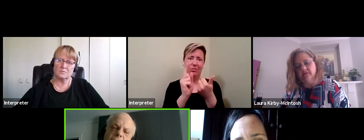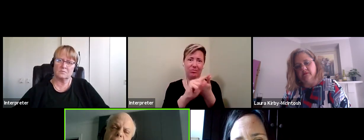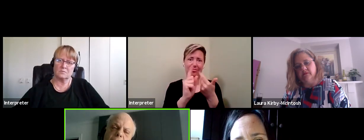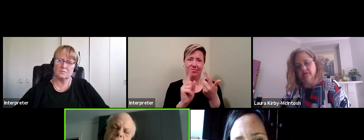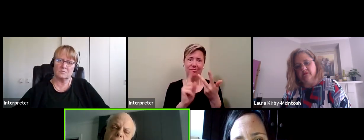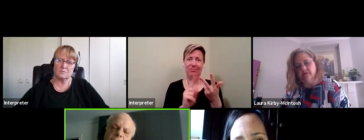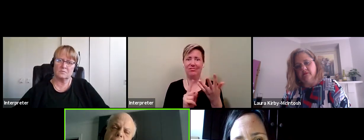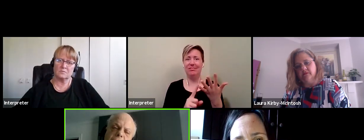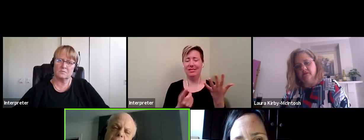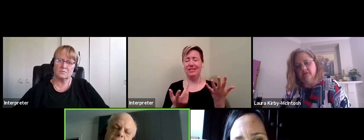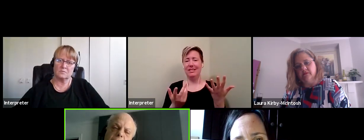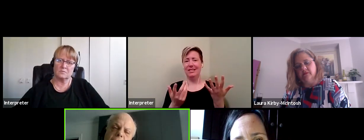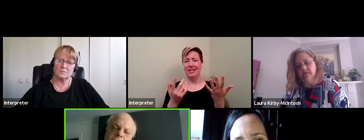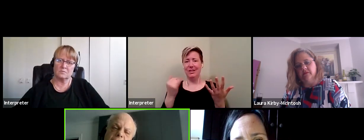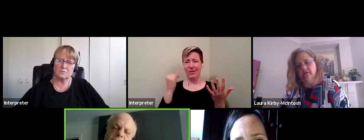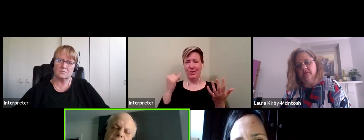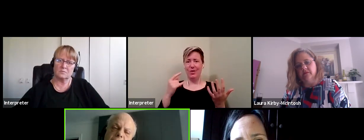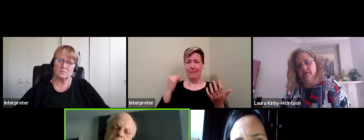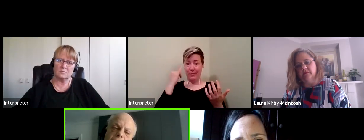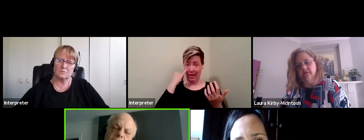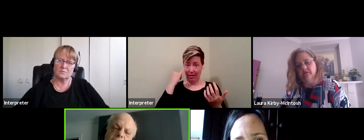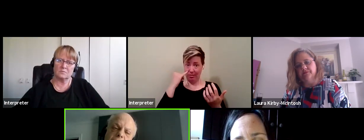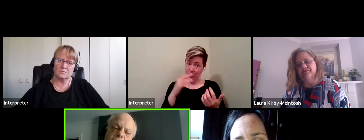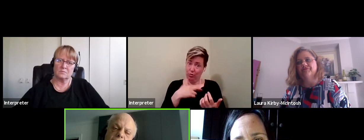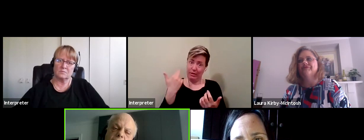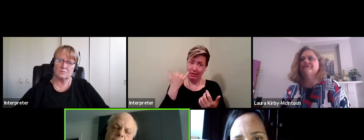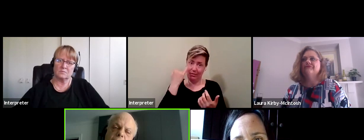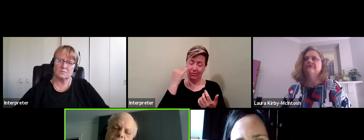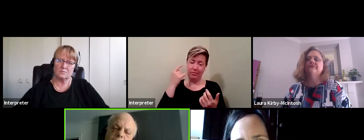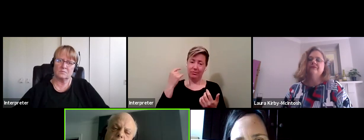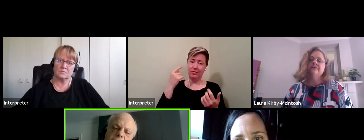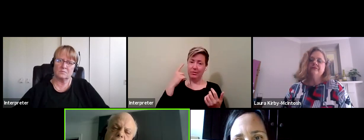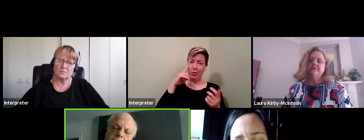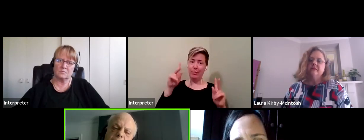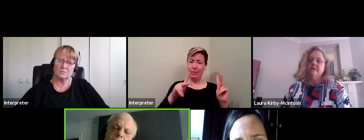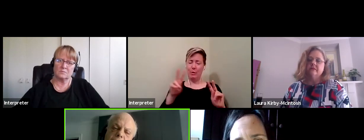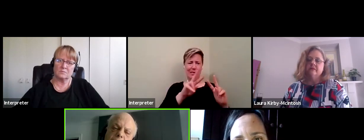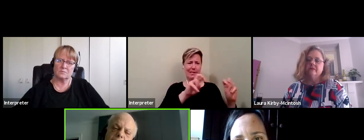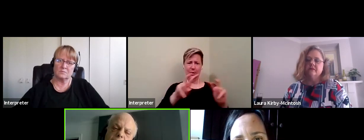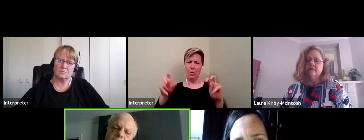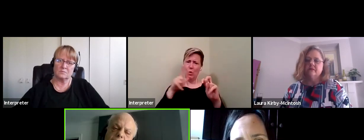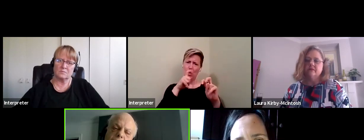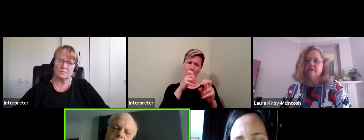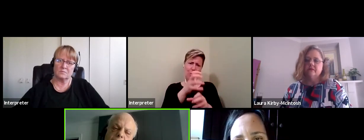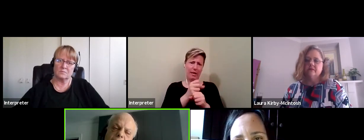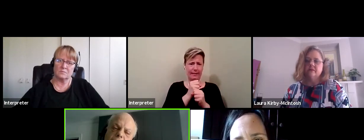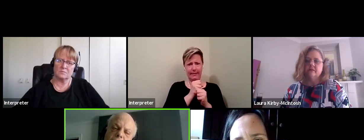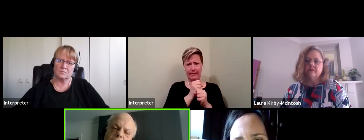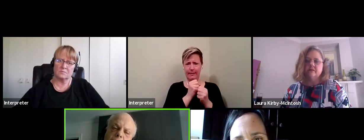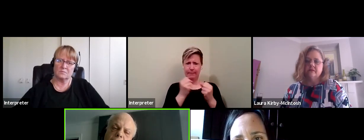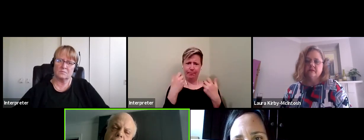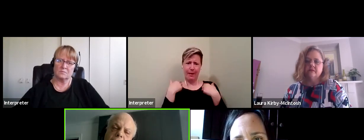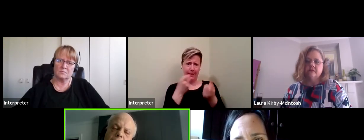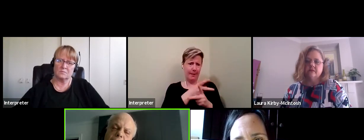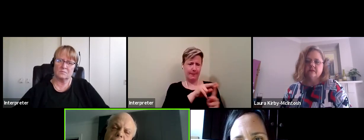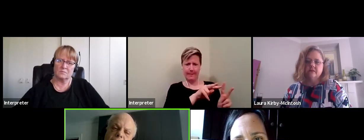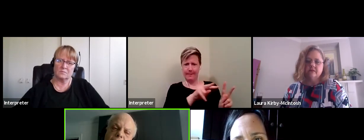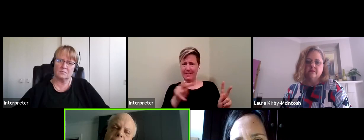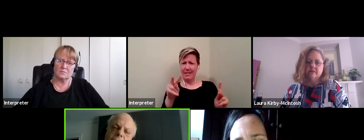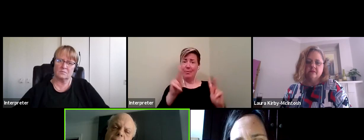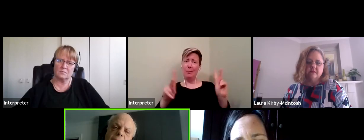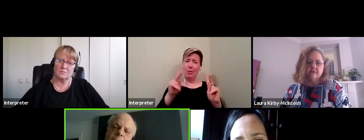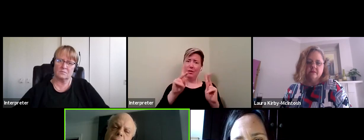be taken into account in deciding who gets that ventilator and who doesn't. And it would seem, if I'm hearing you correctly, that the way to